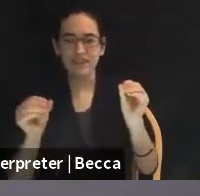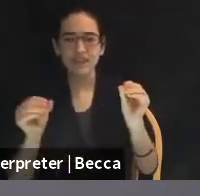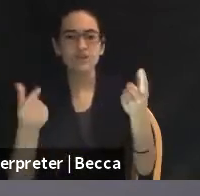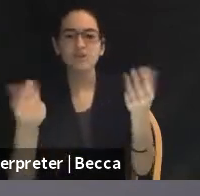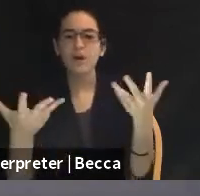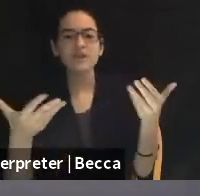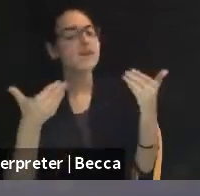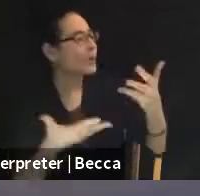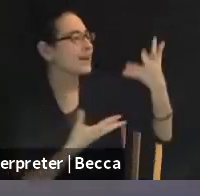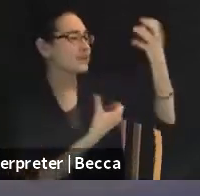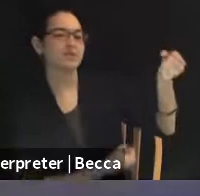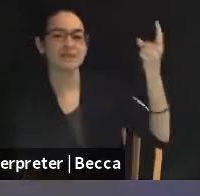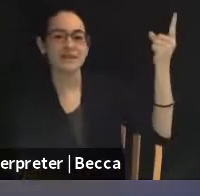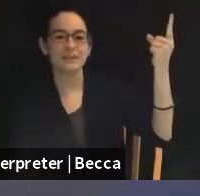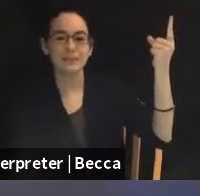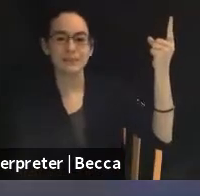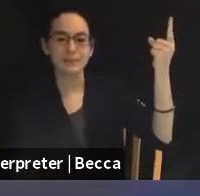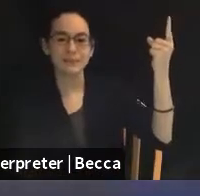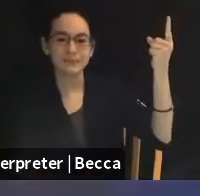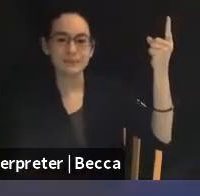mistrust, because it's an act of trust.